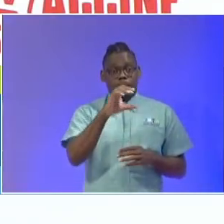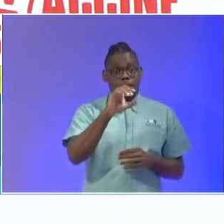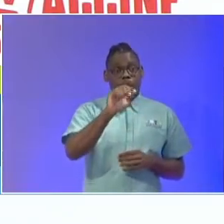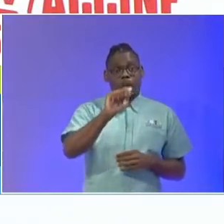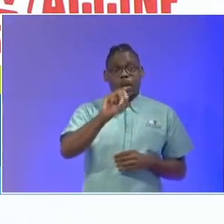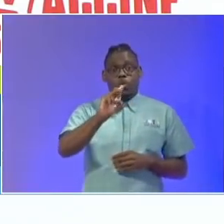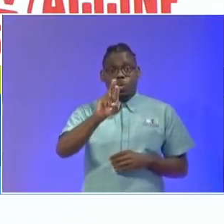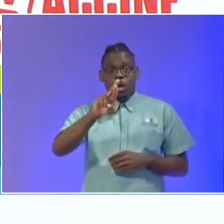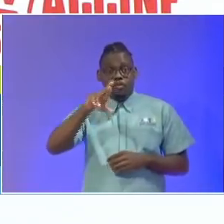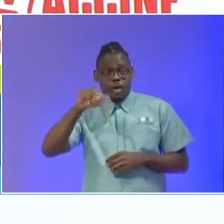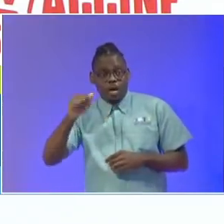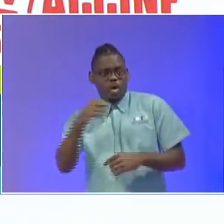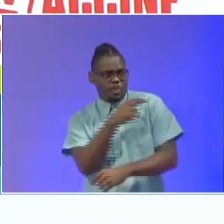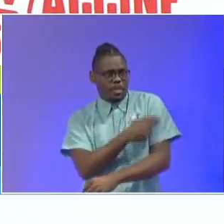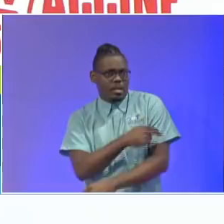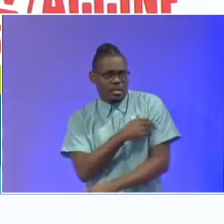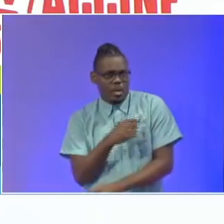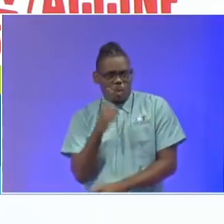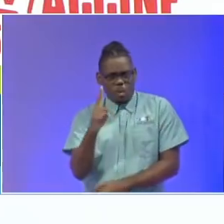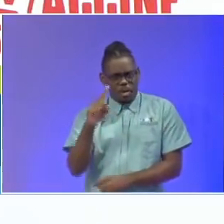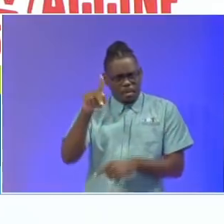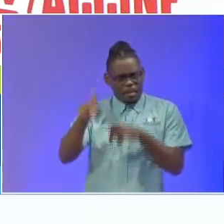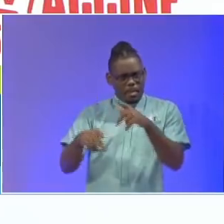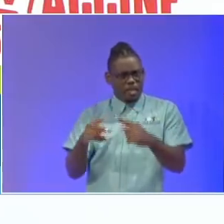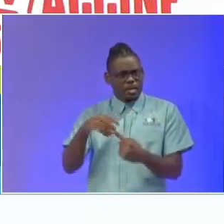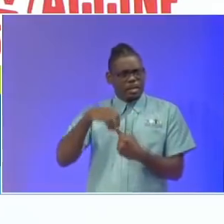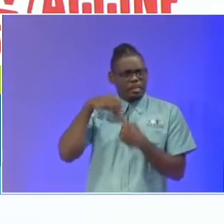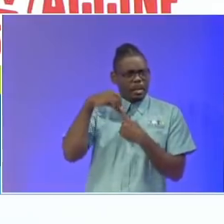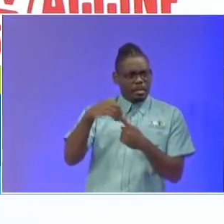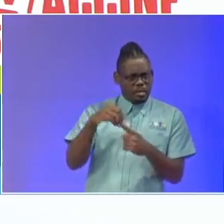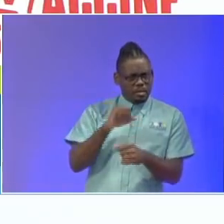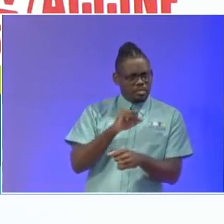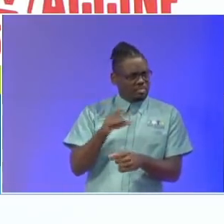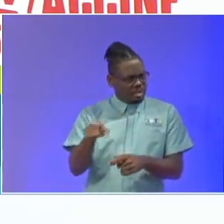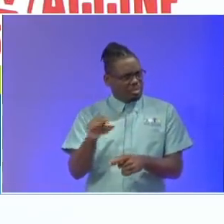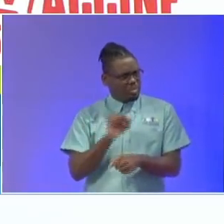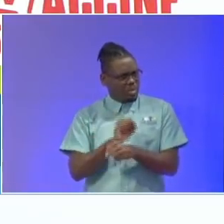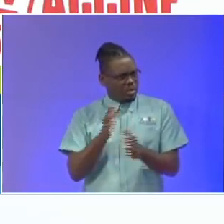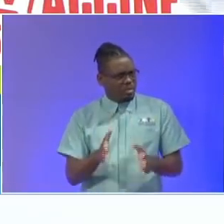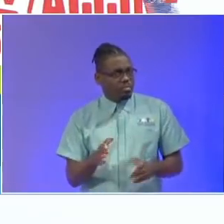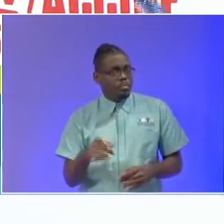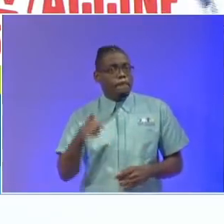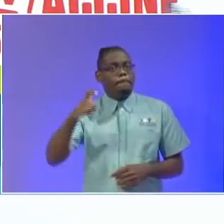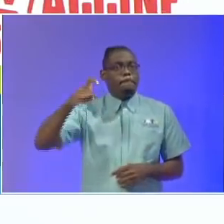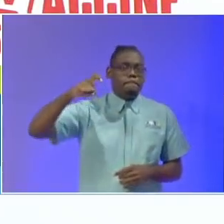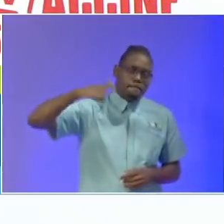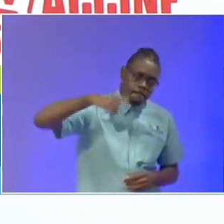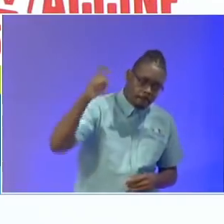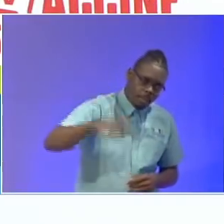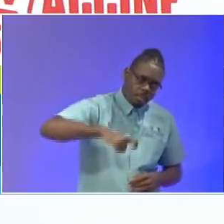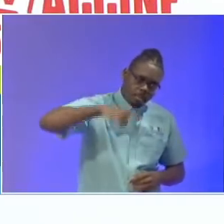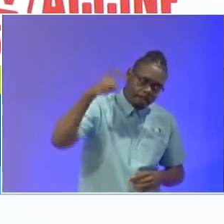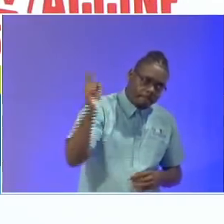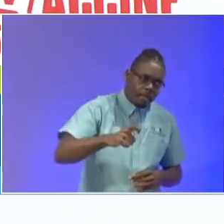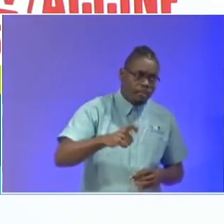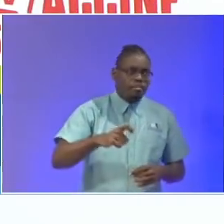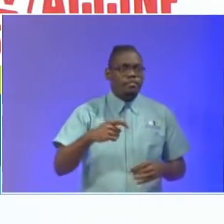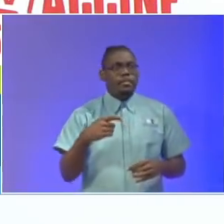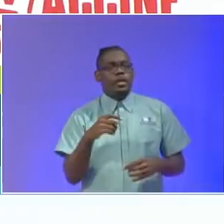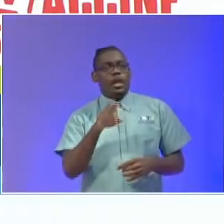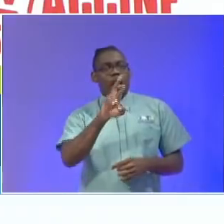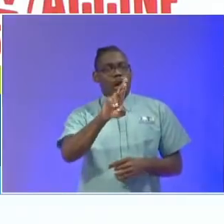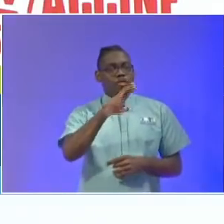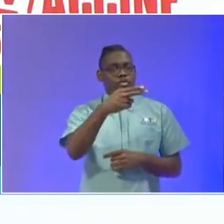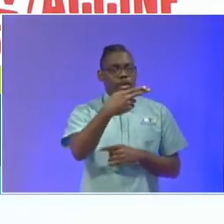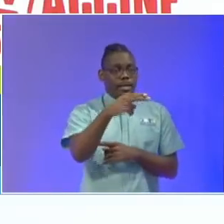now compulsory at the NCRHA, which carries the bulk of the COVID response,